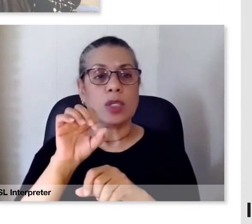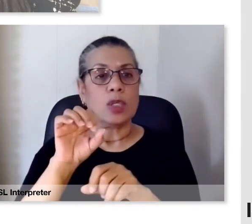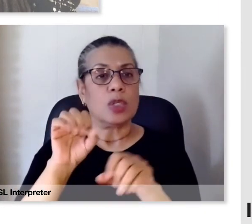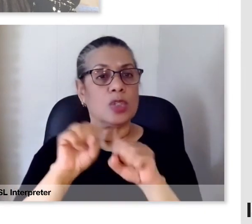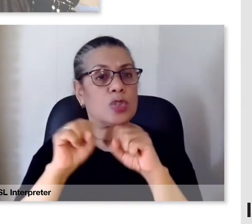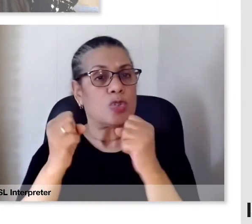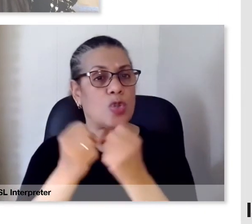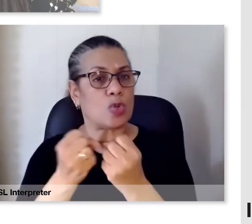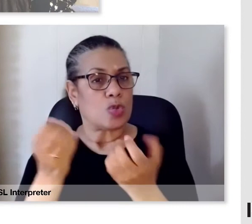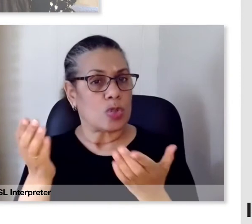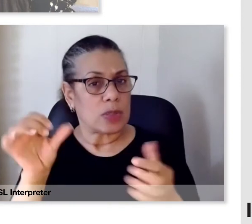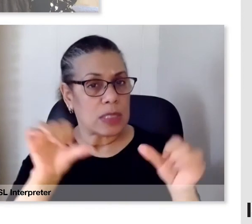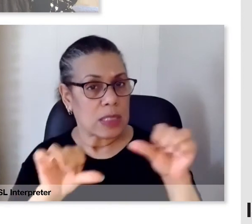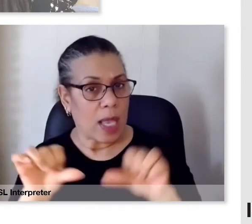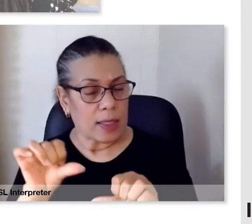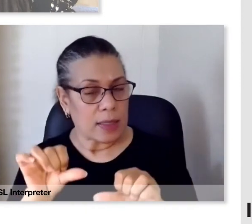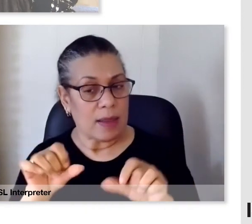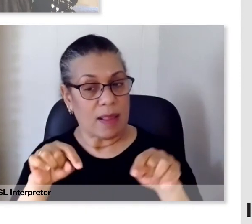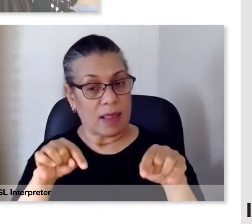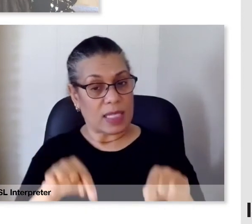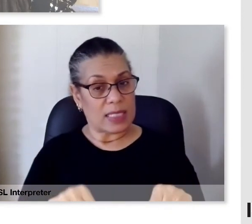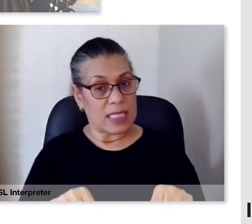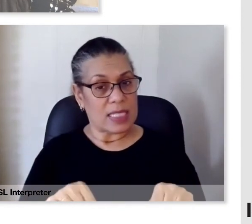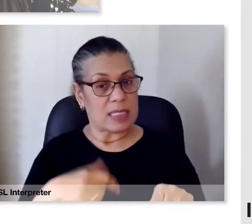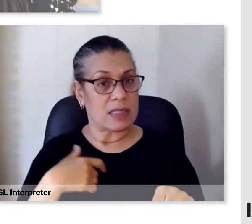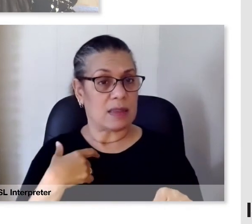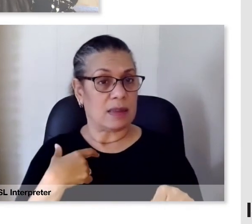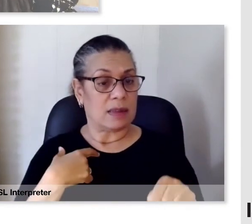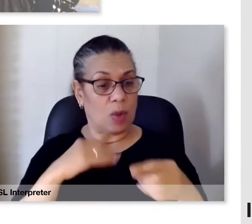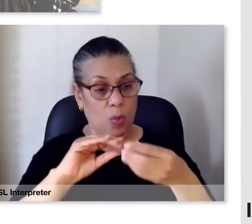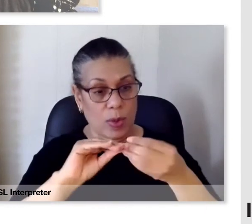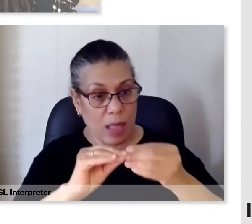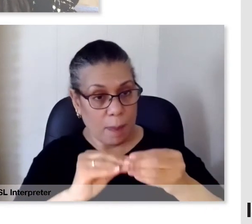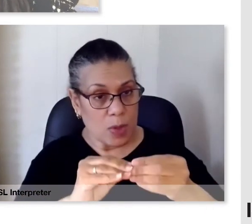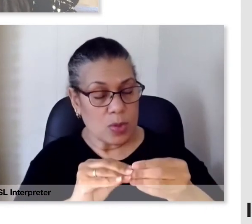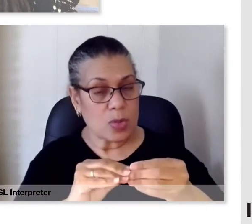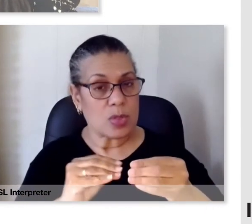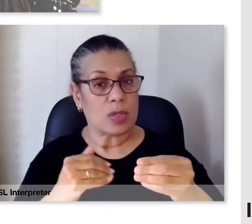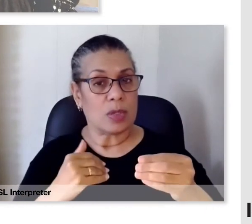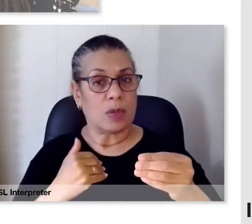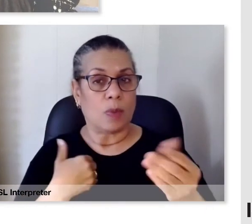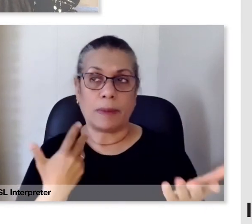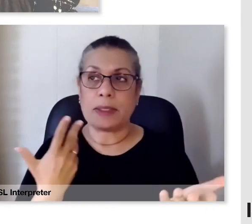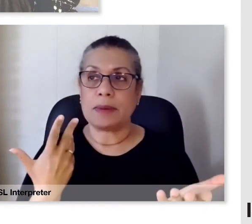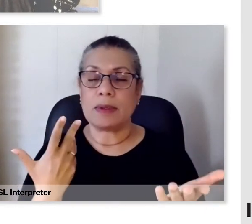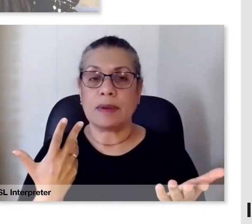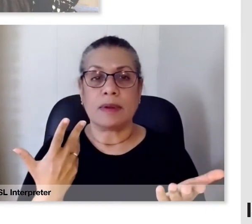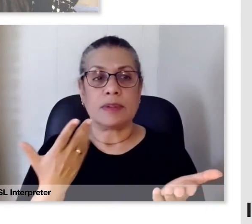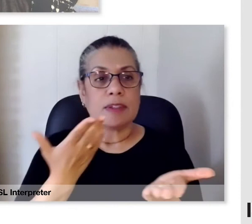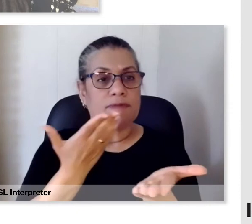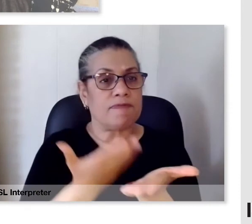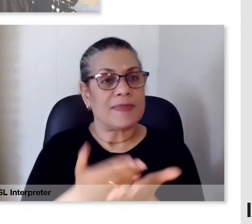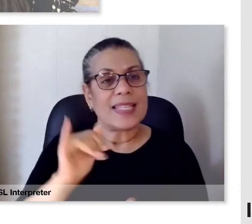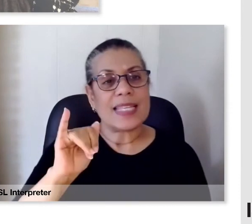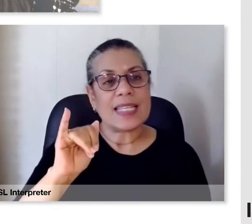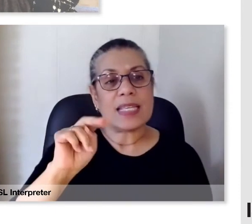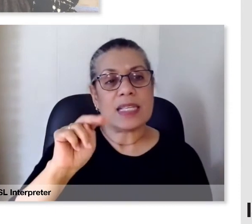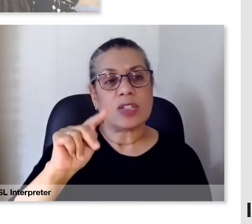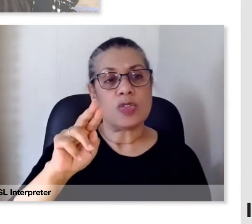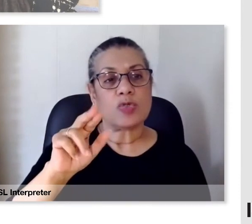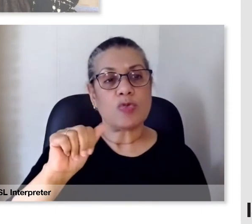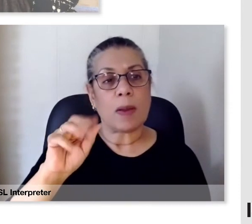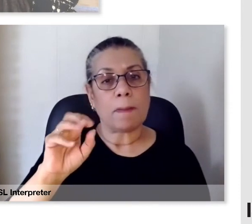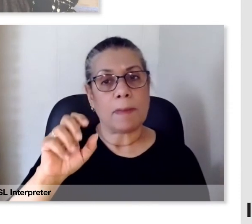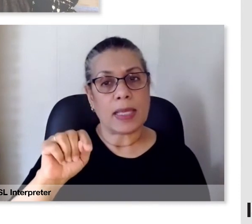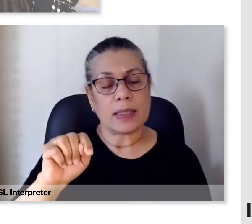this work empirically sparks reflection, say using some kind of validated instrument? And so when